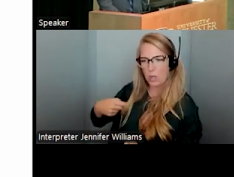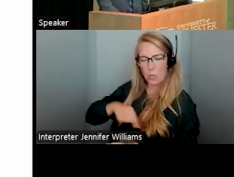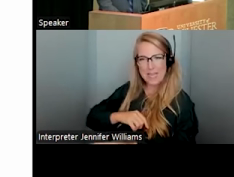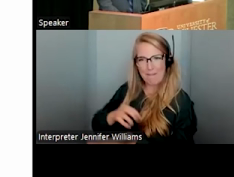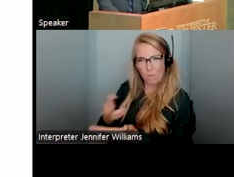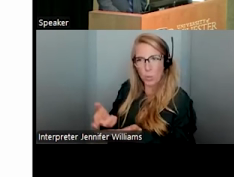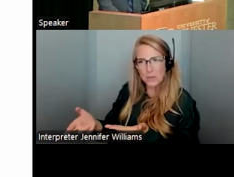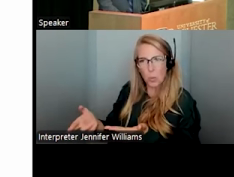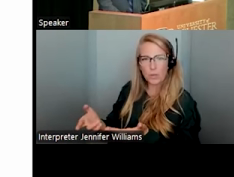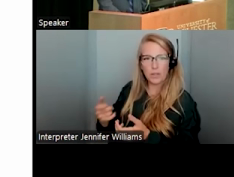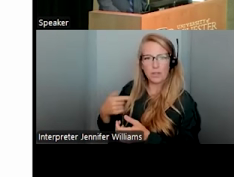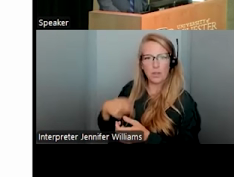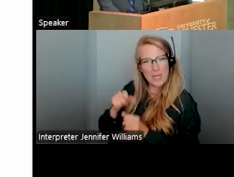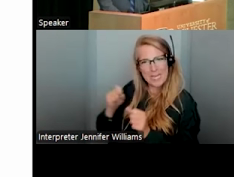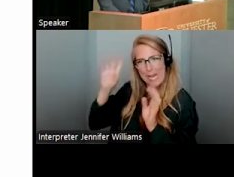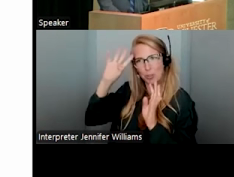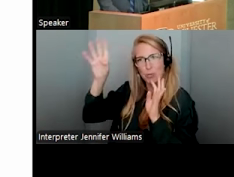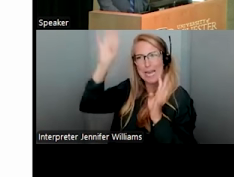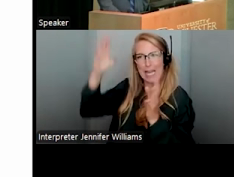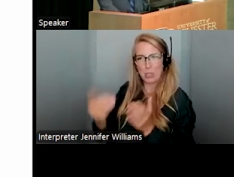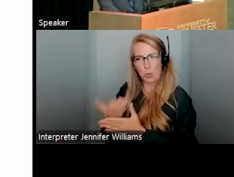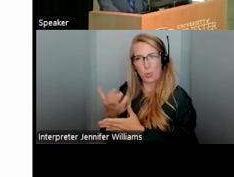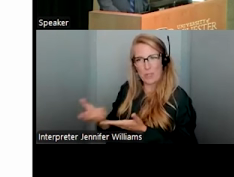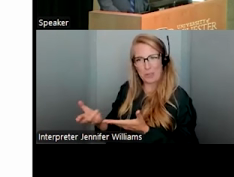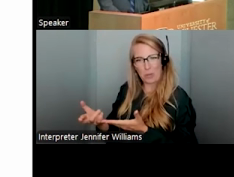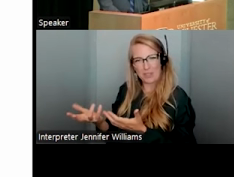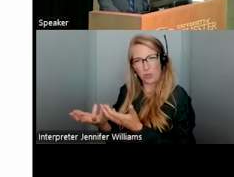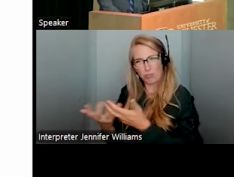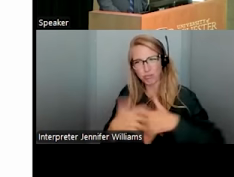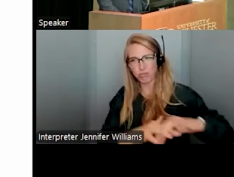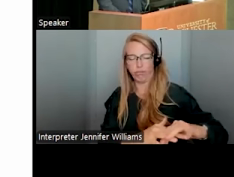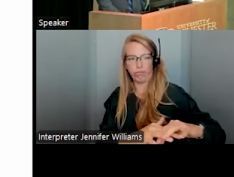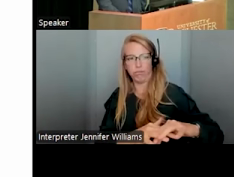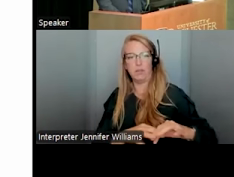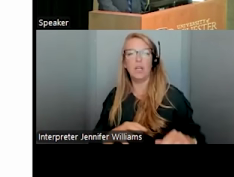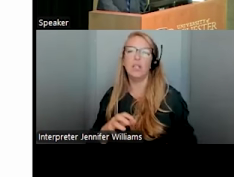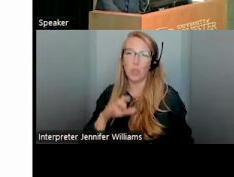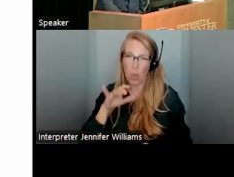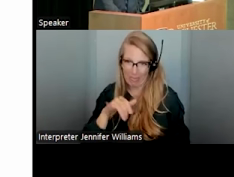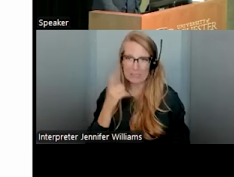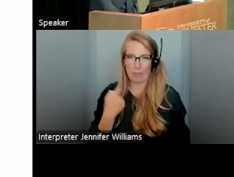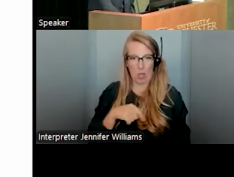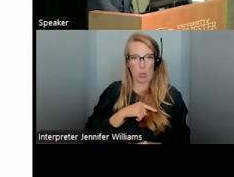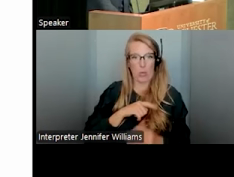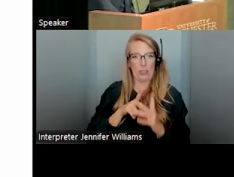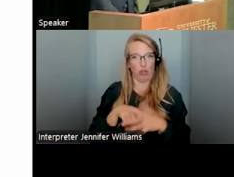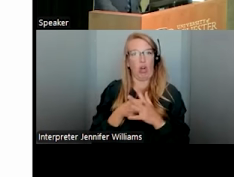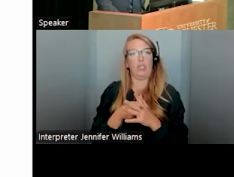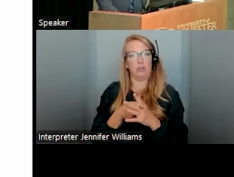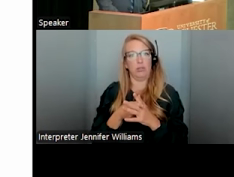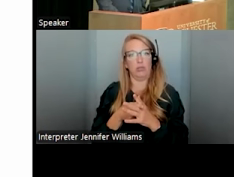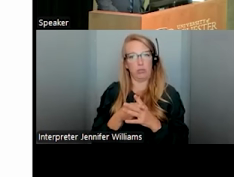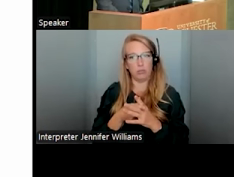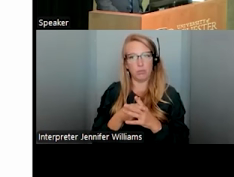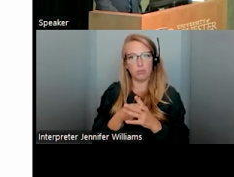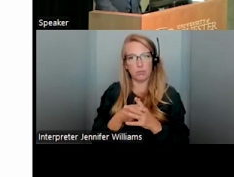resources. And that's something that we are beginning to engage in that I want to begin to engage in terms